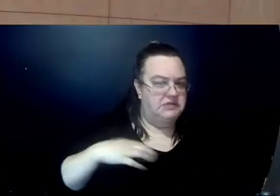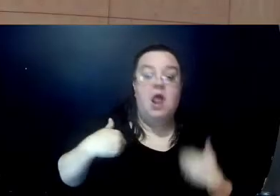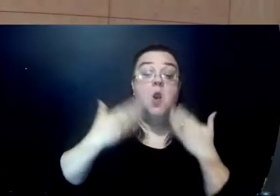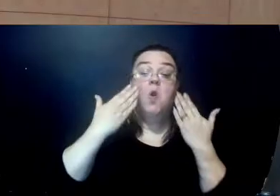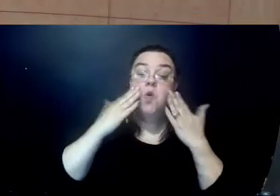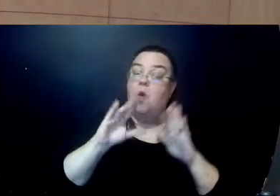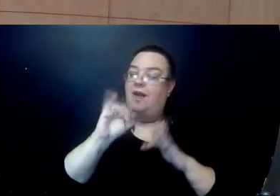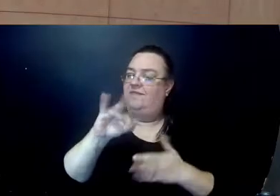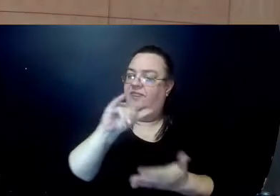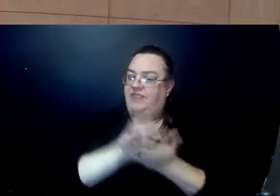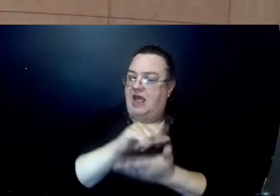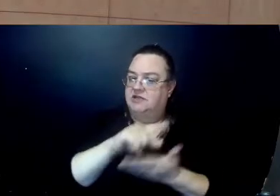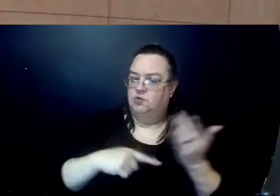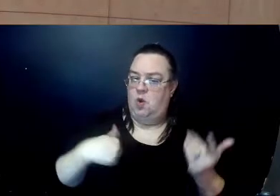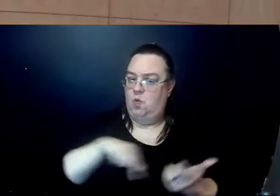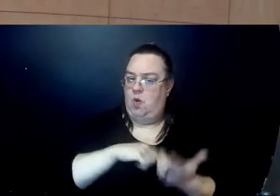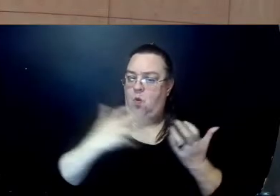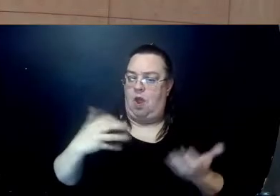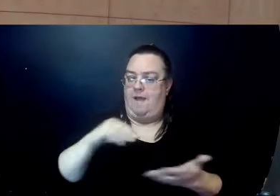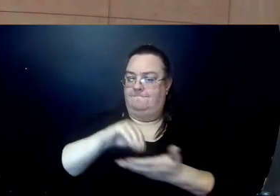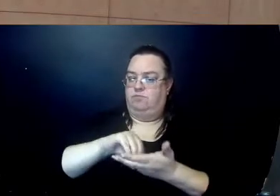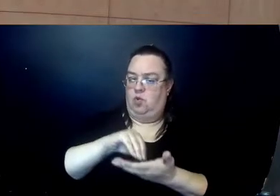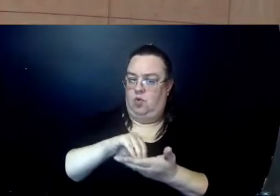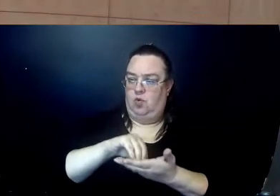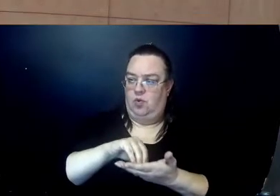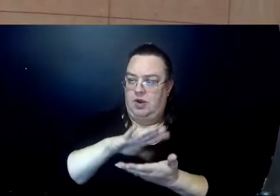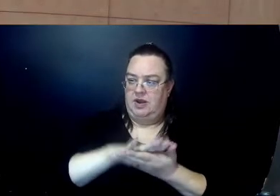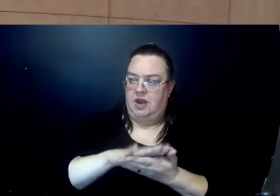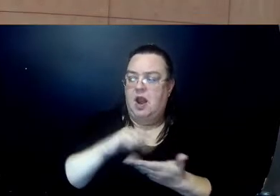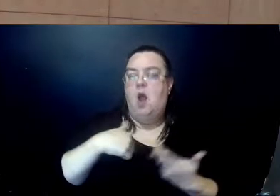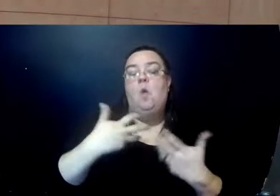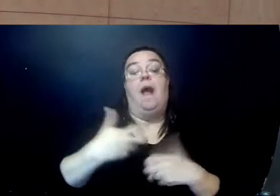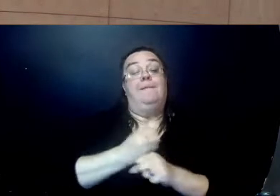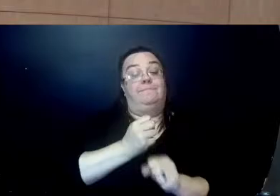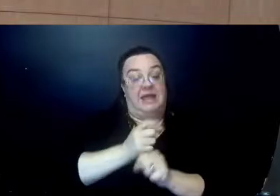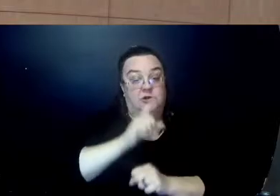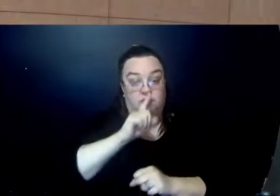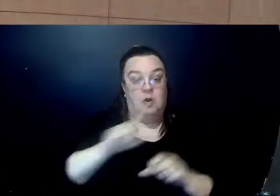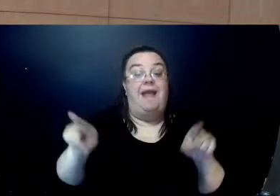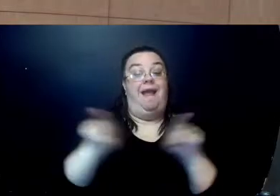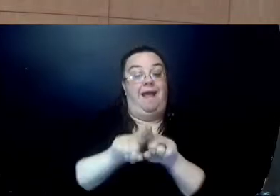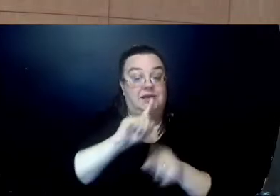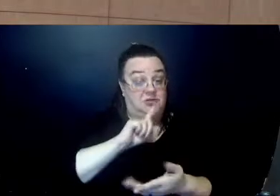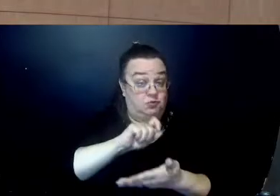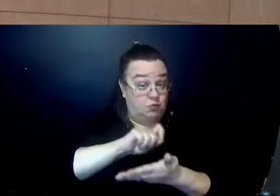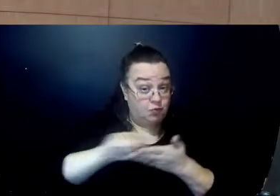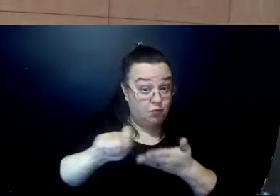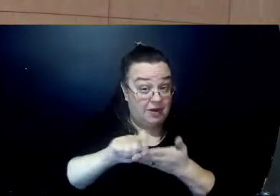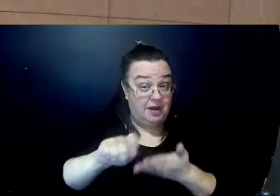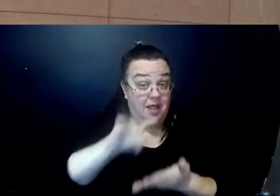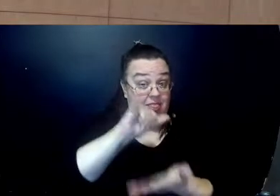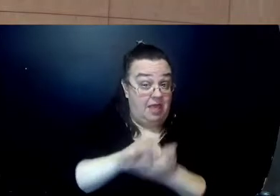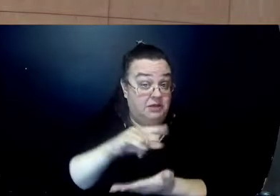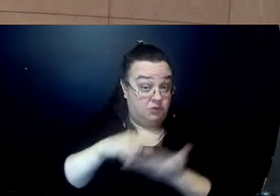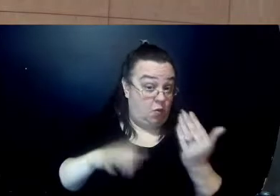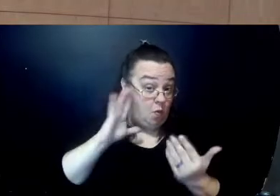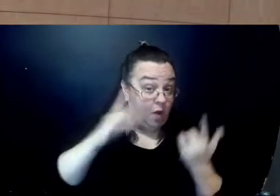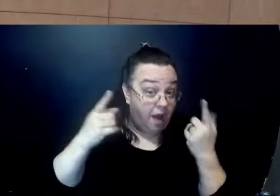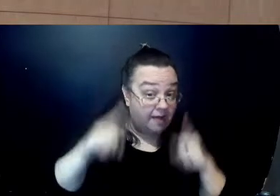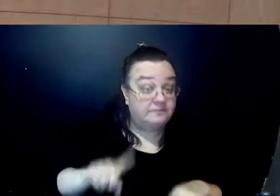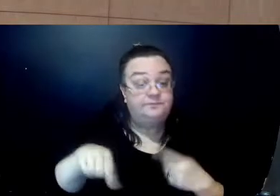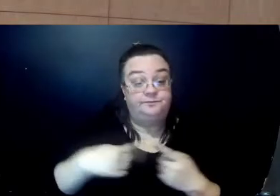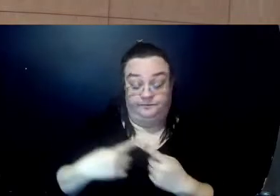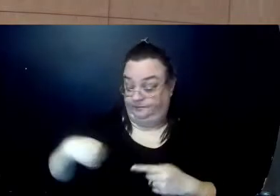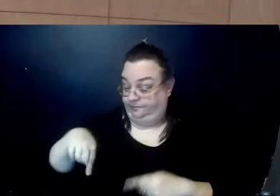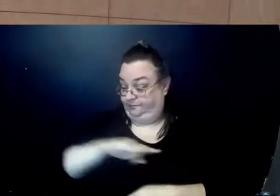to put in. So I wanted to make sure, as it's written, is that what would happen? And then as mayor and council, we